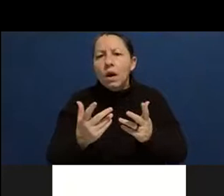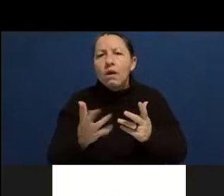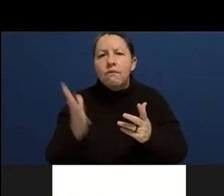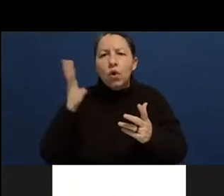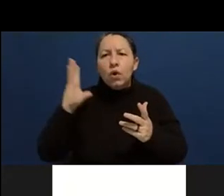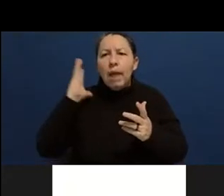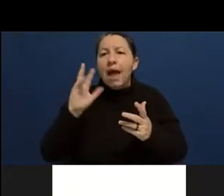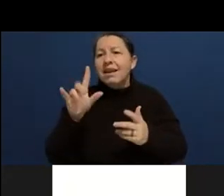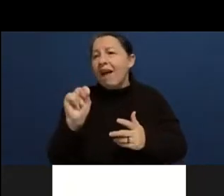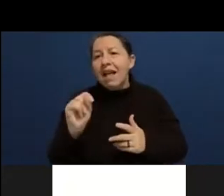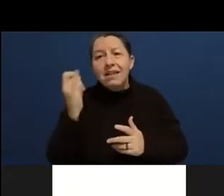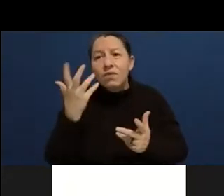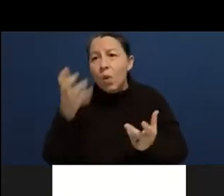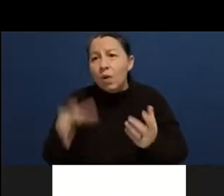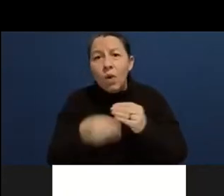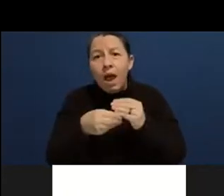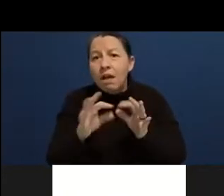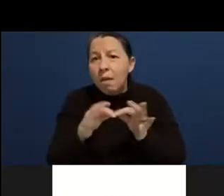jump in whenever you want to.